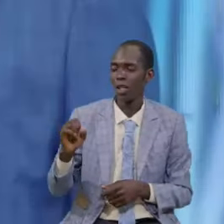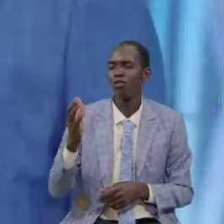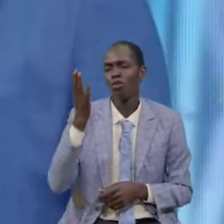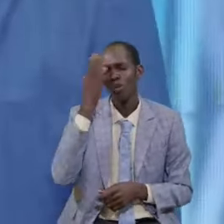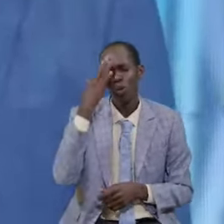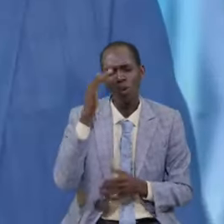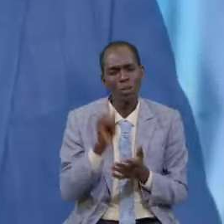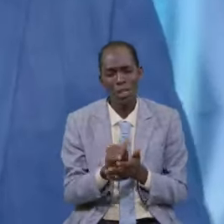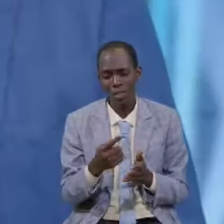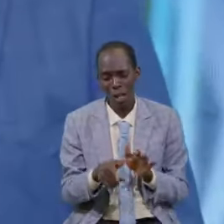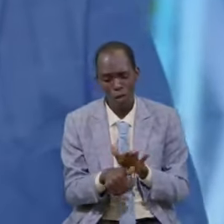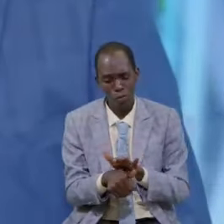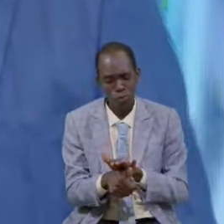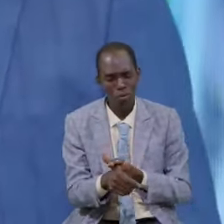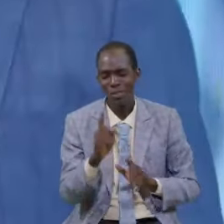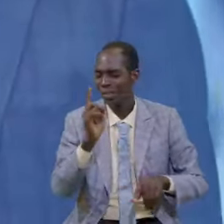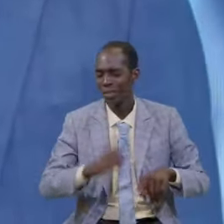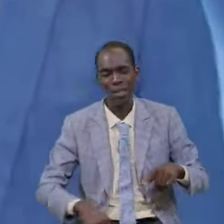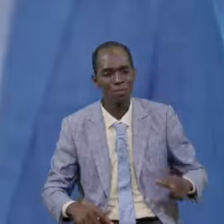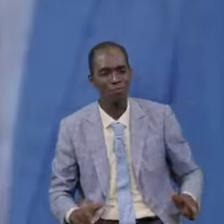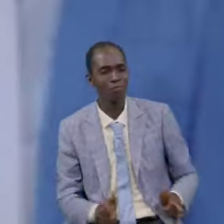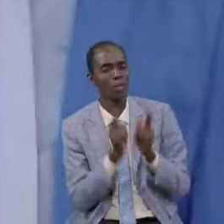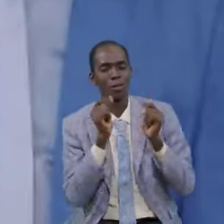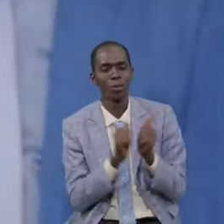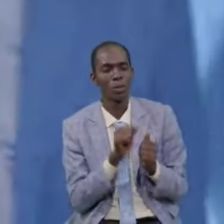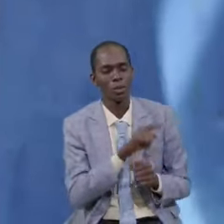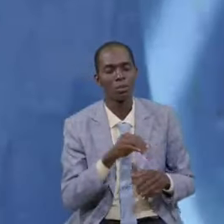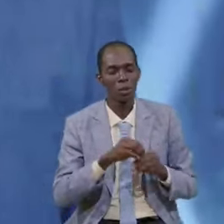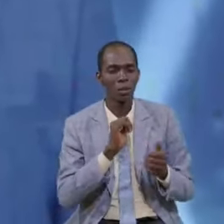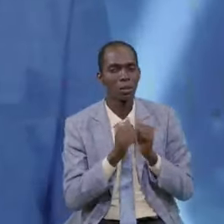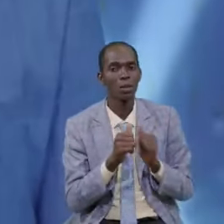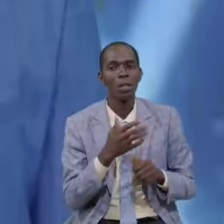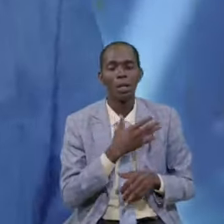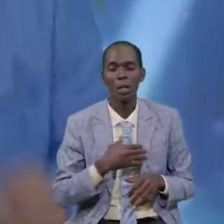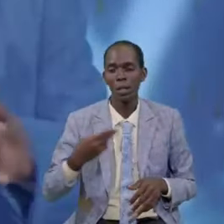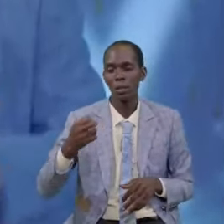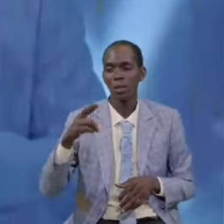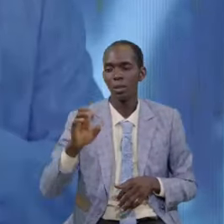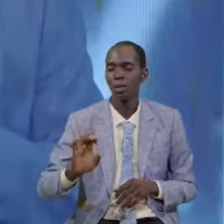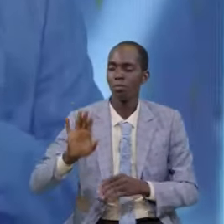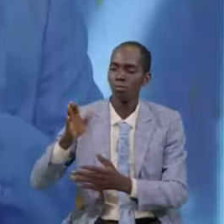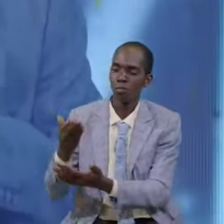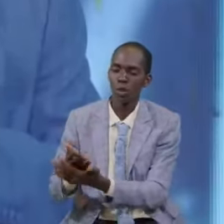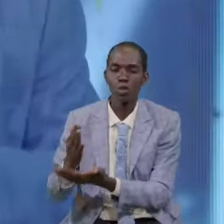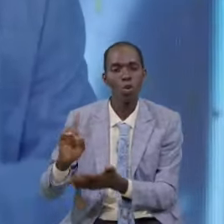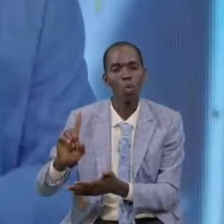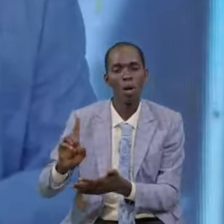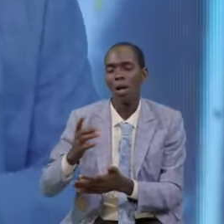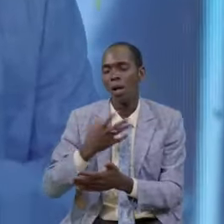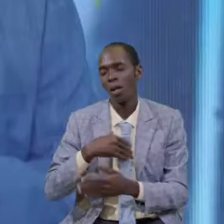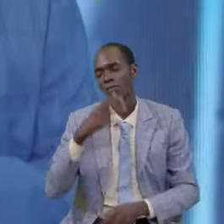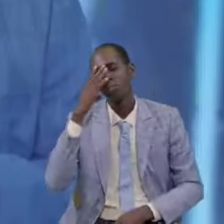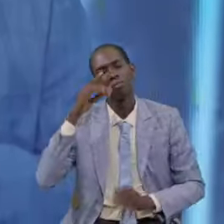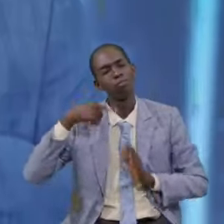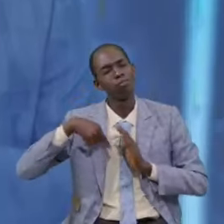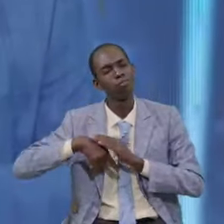with him, and so went to the side of the road and rested, slept off. And the tortoise